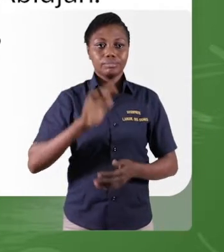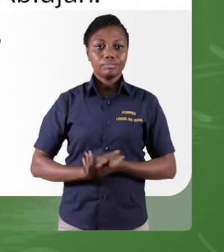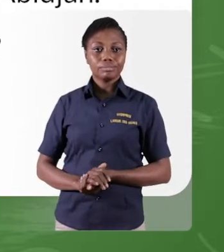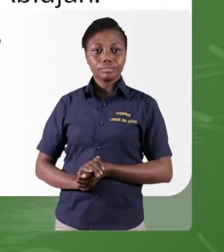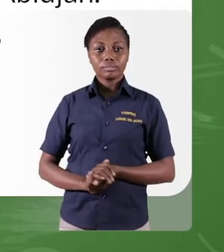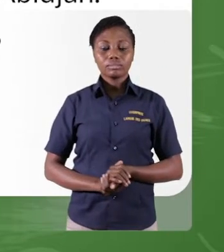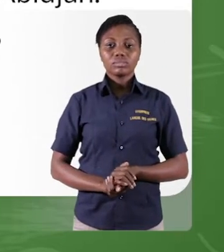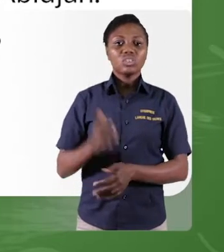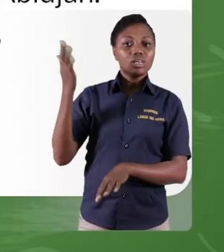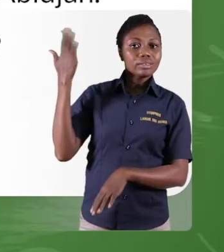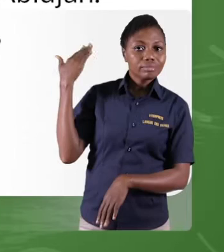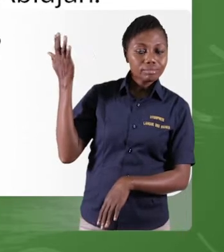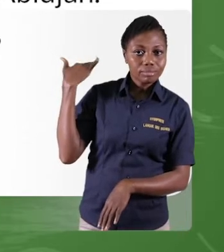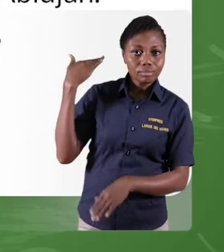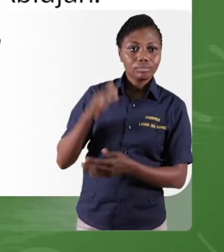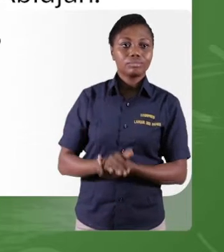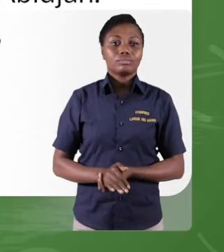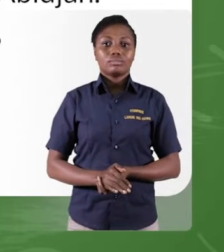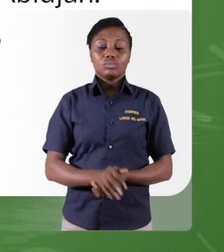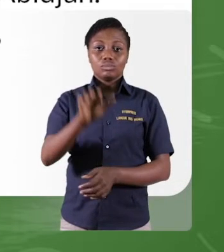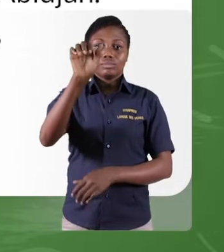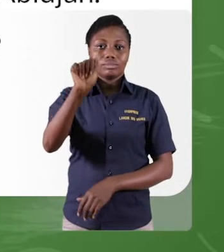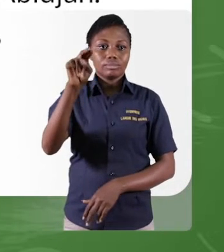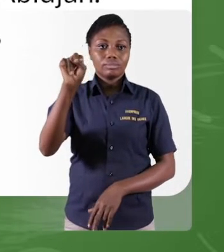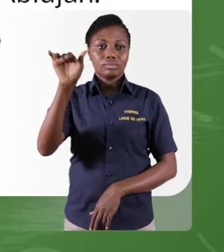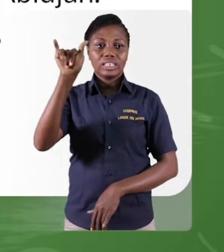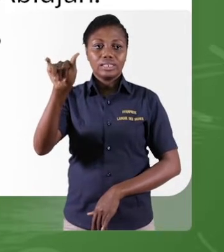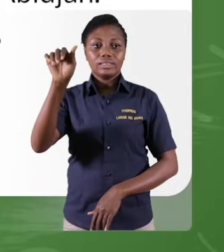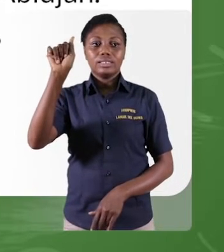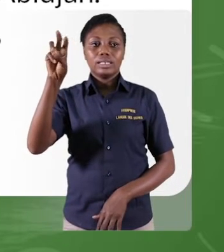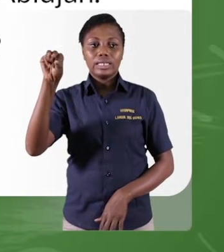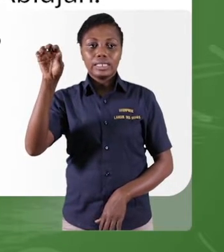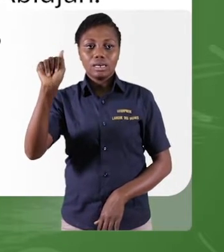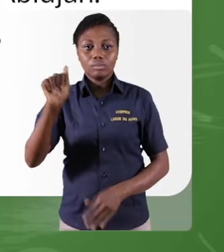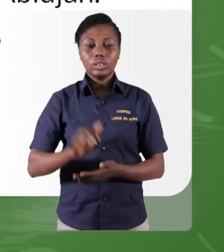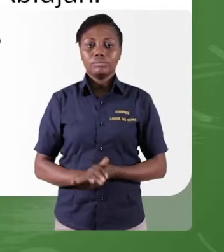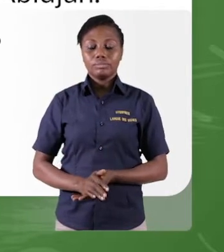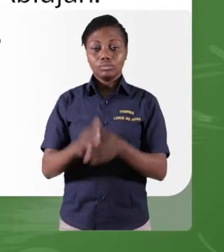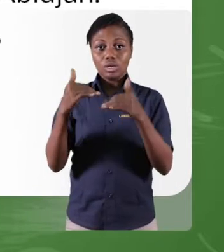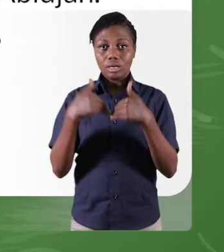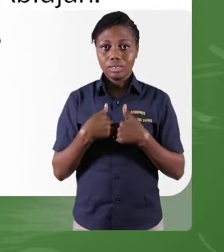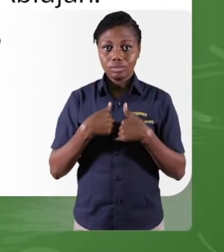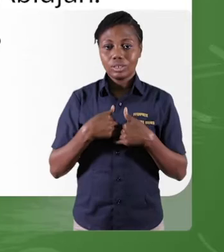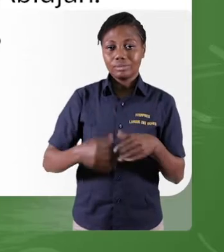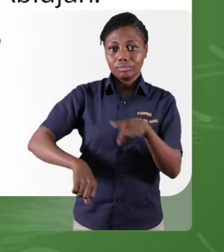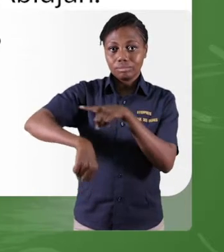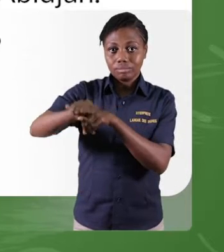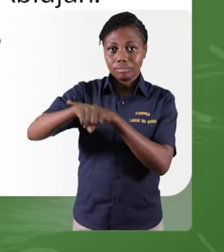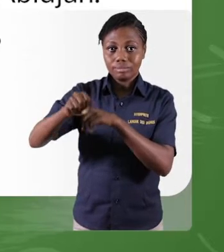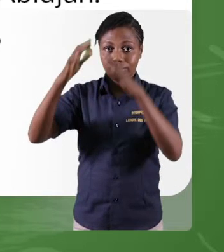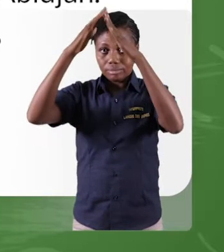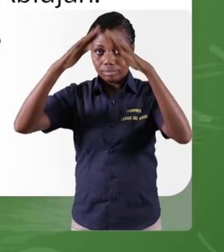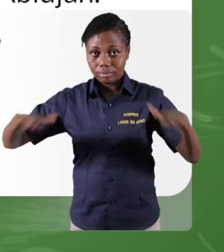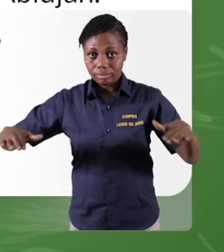ayama? The correct option is the first one, used to, without the D, because we